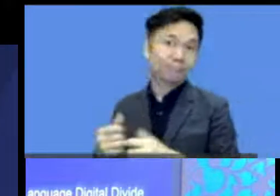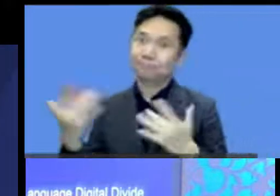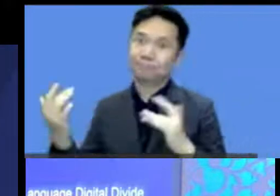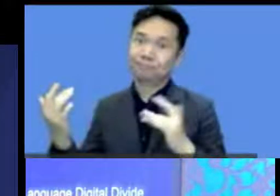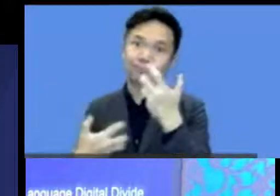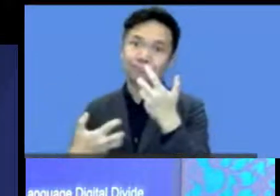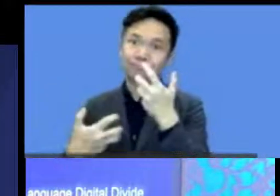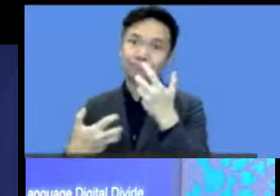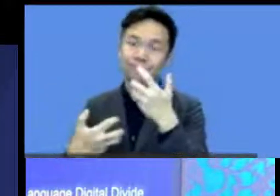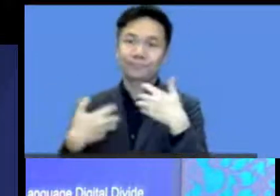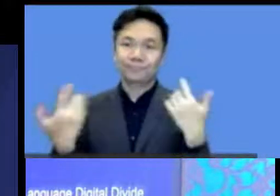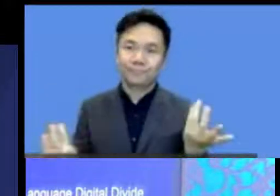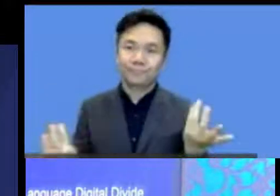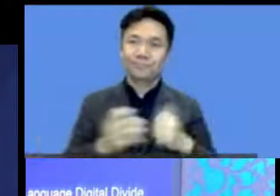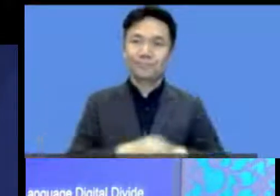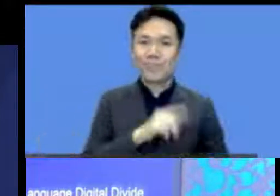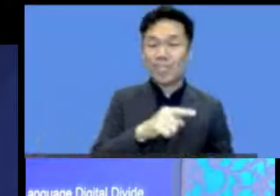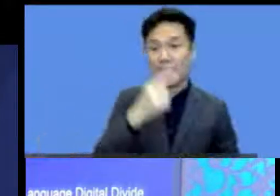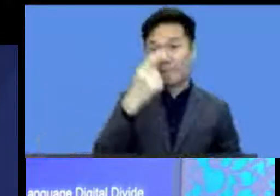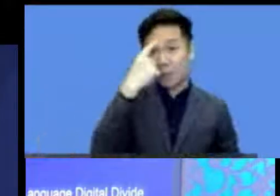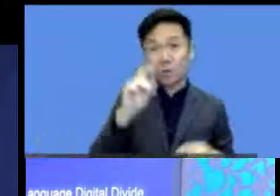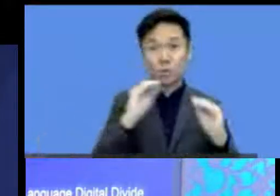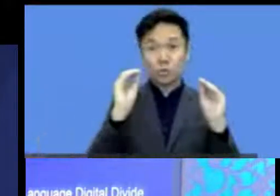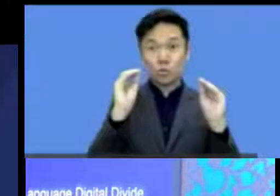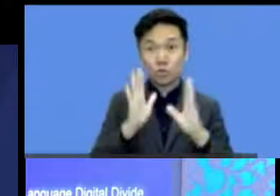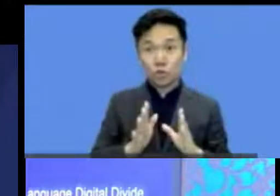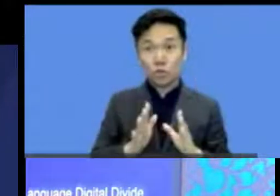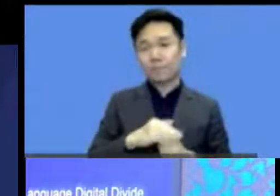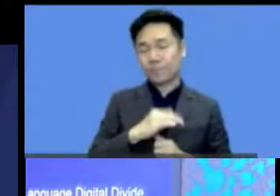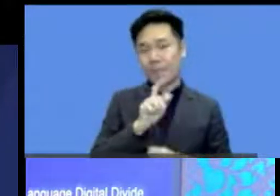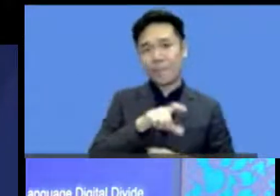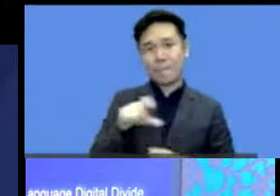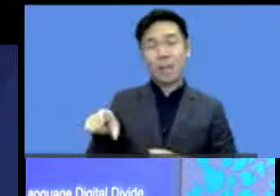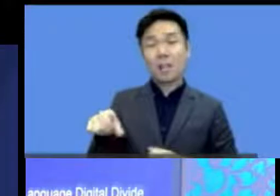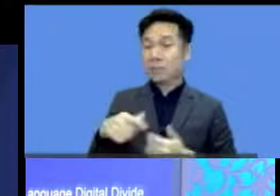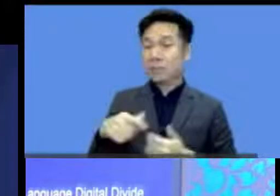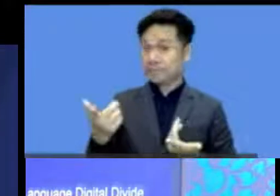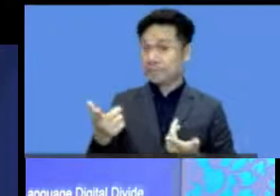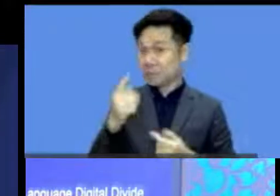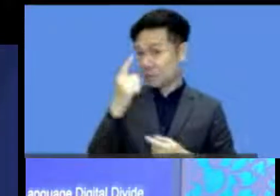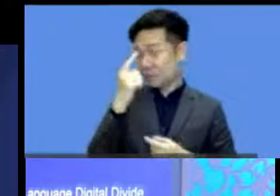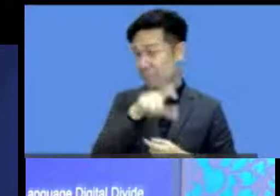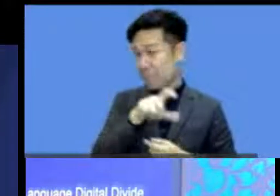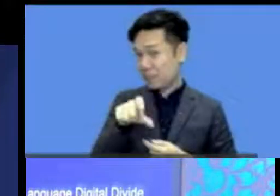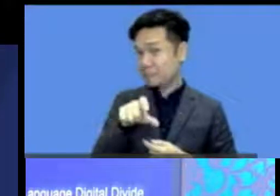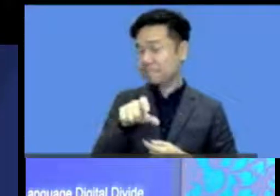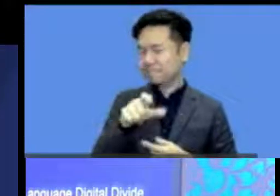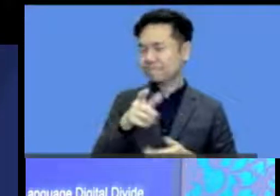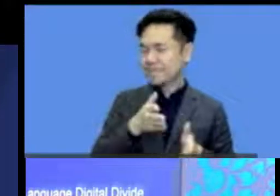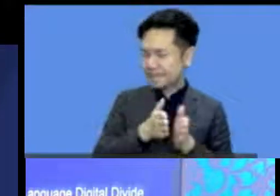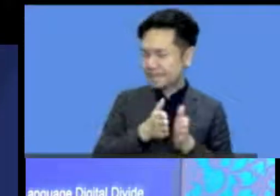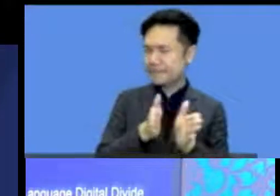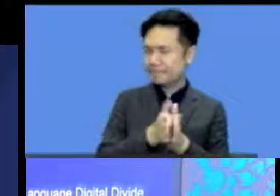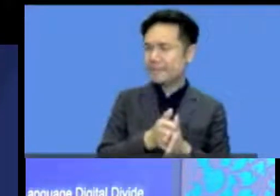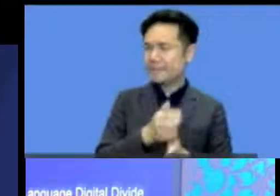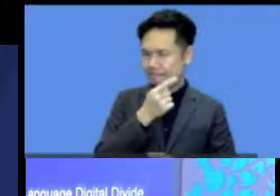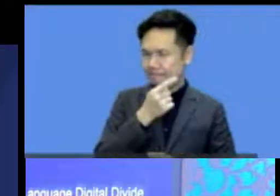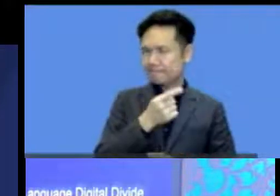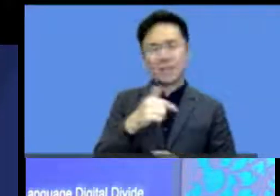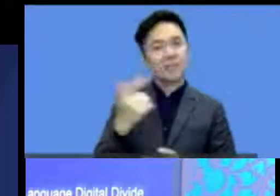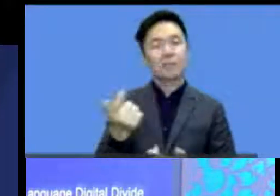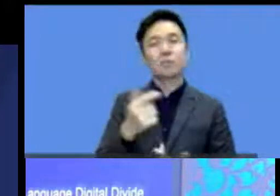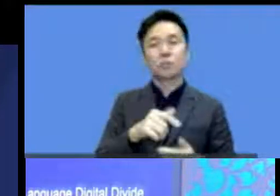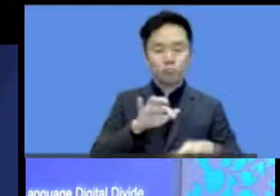our teachers, especially in our country. If I talk from Nepal's perspective, then usually the computer teacher and science